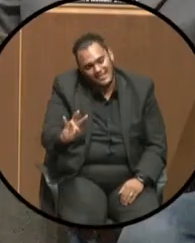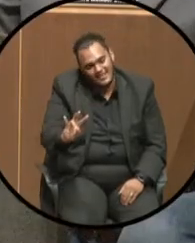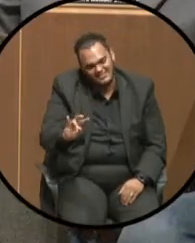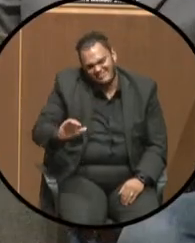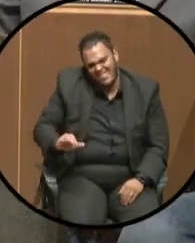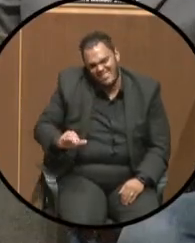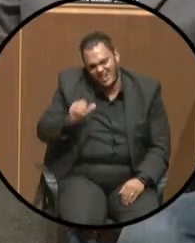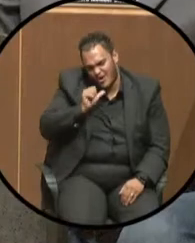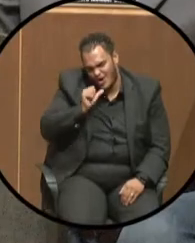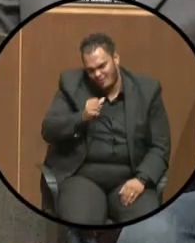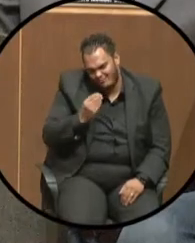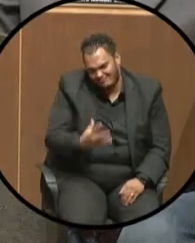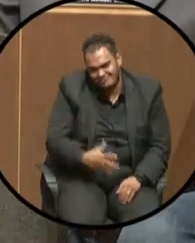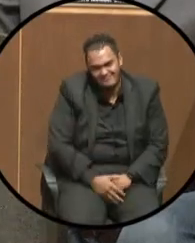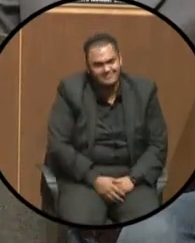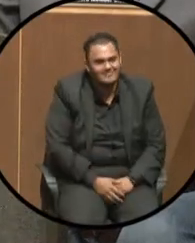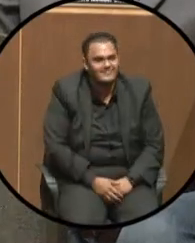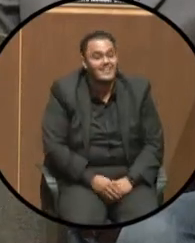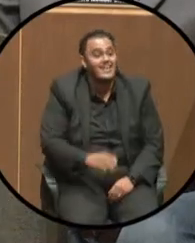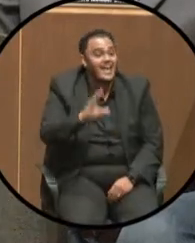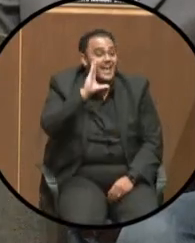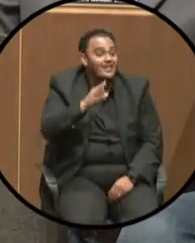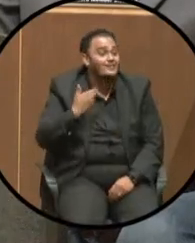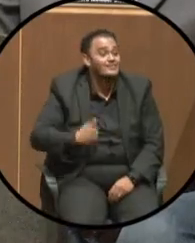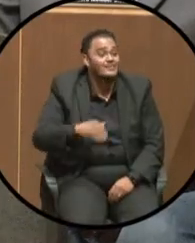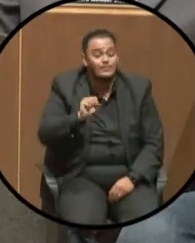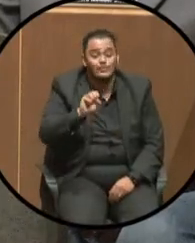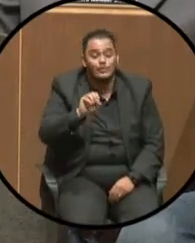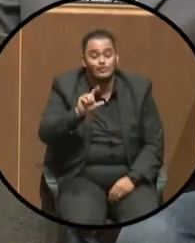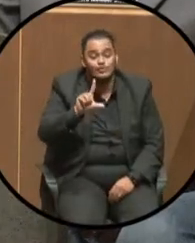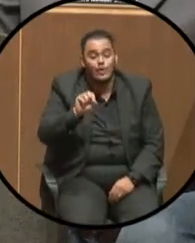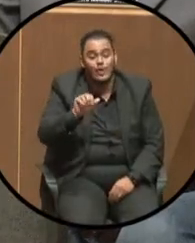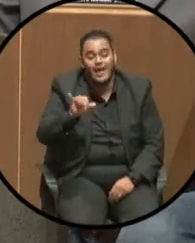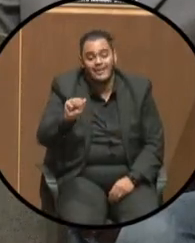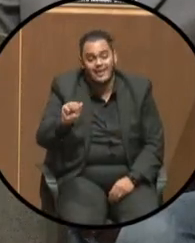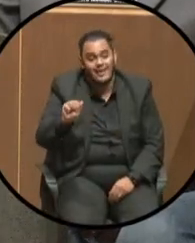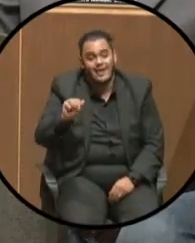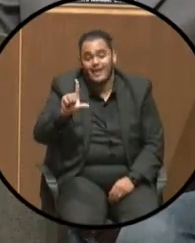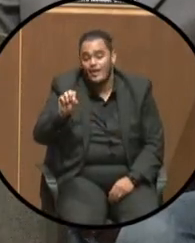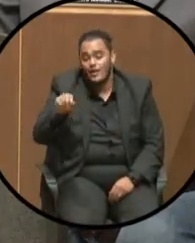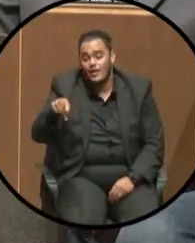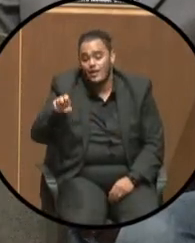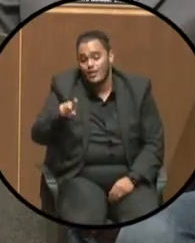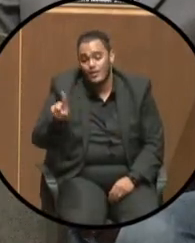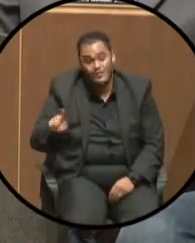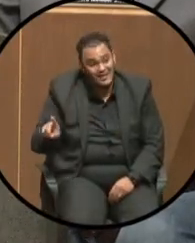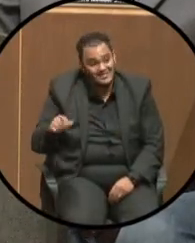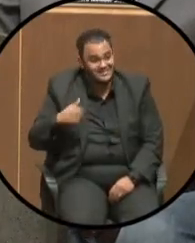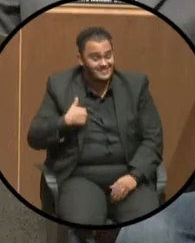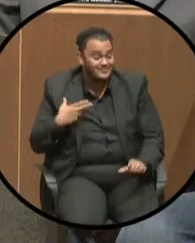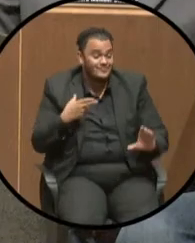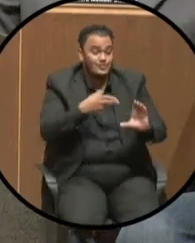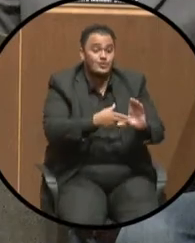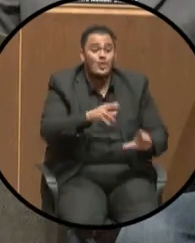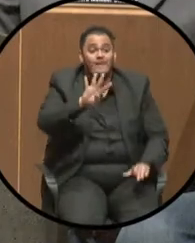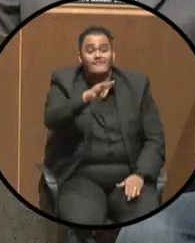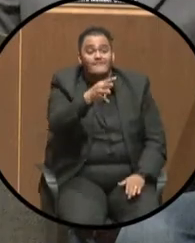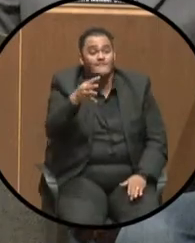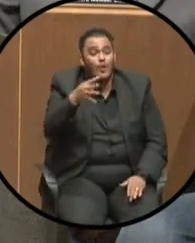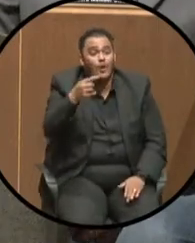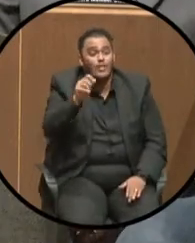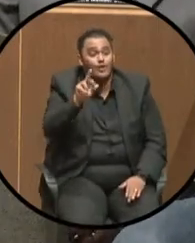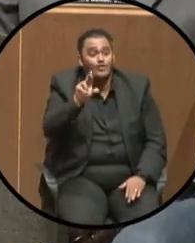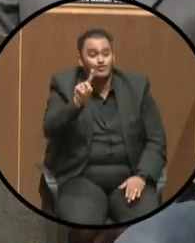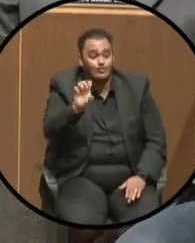32807. Hello, my name is Olaya Lopez. I am going to fourth grade, and in my third